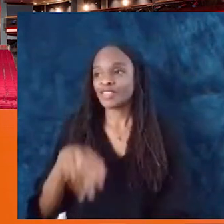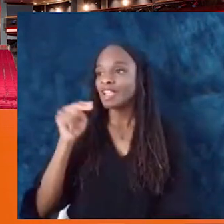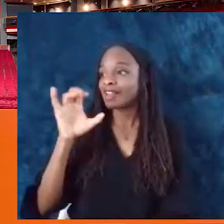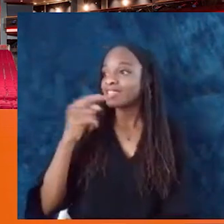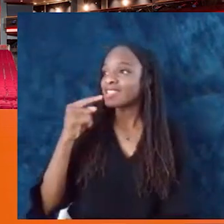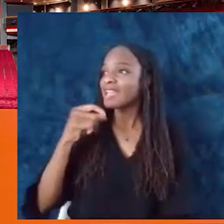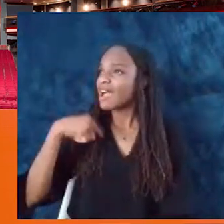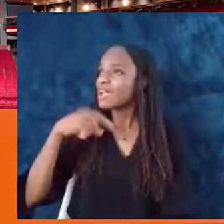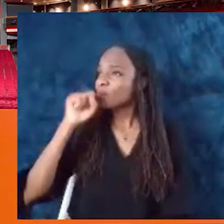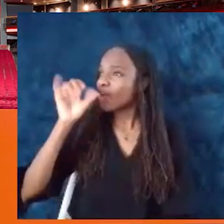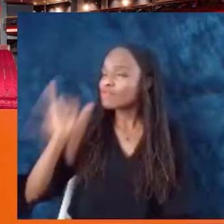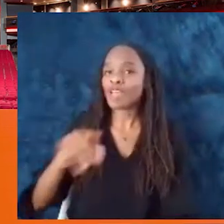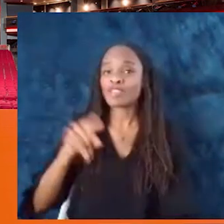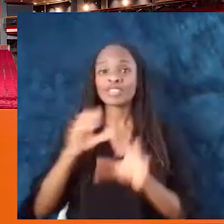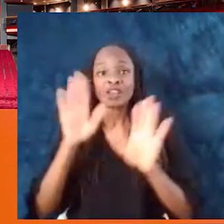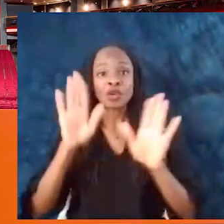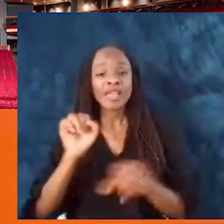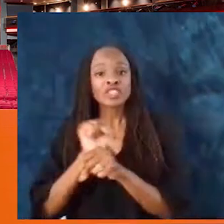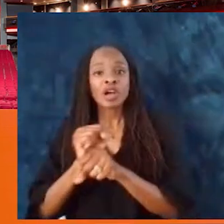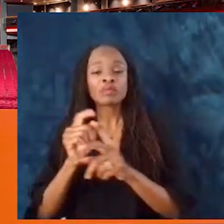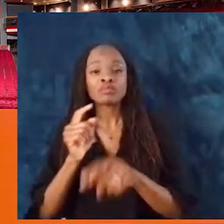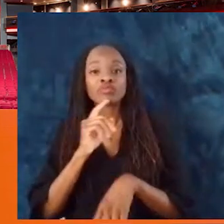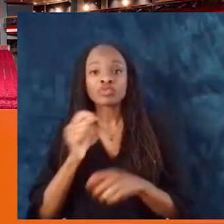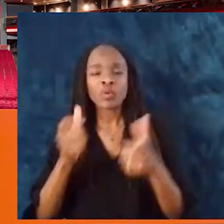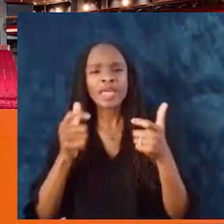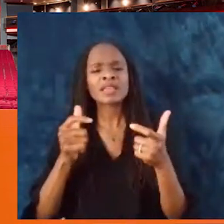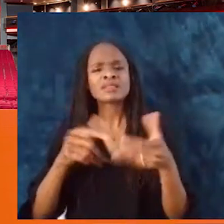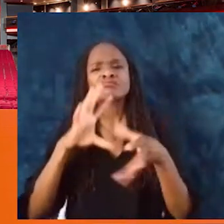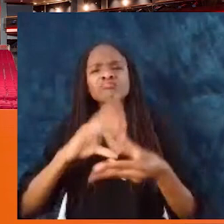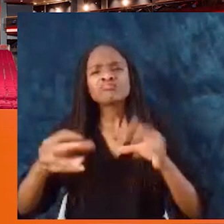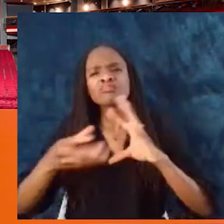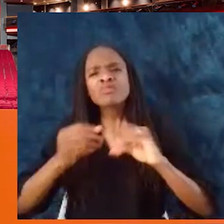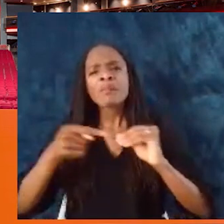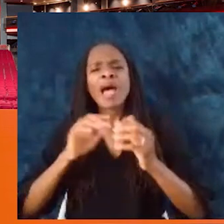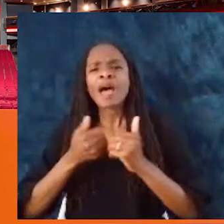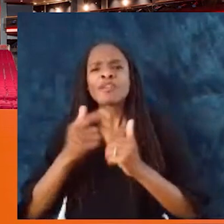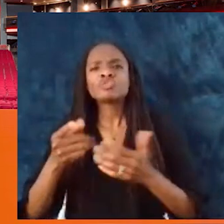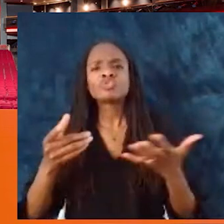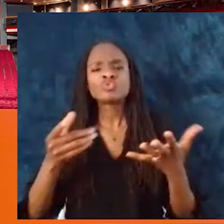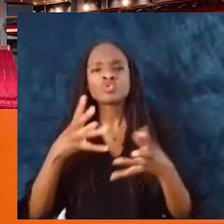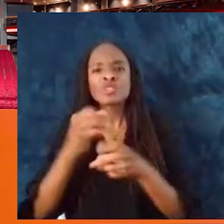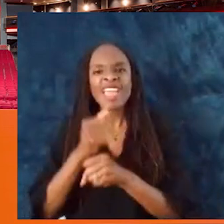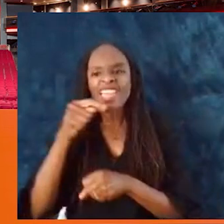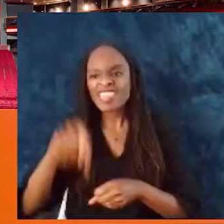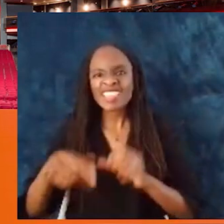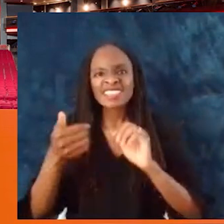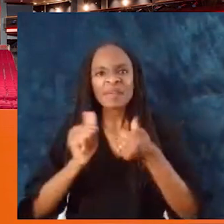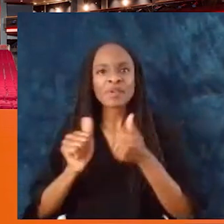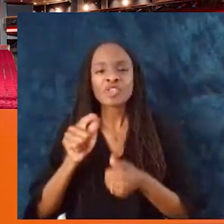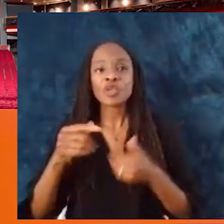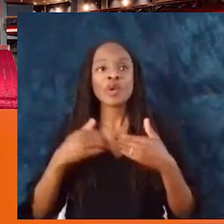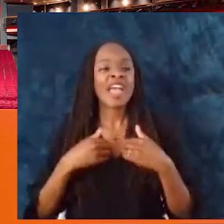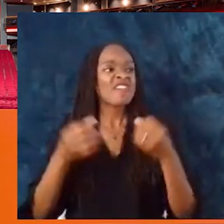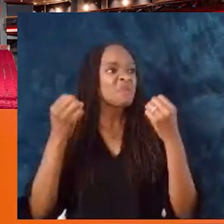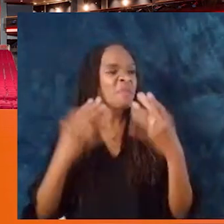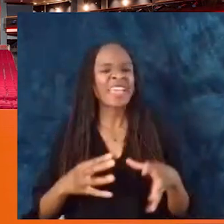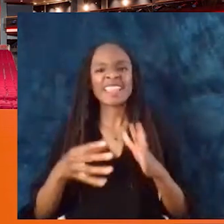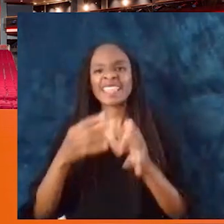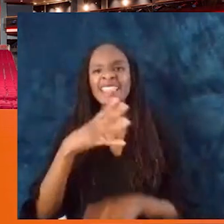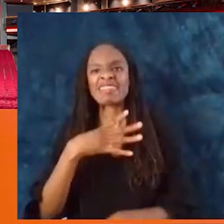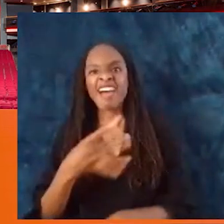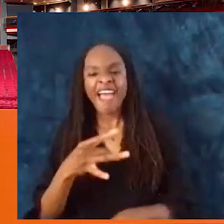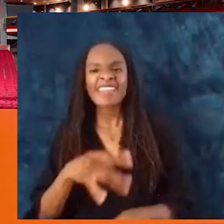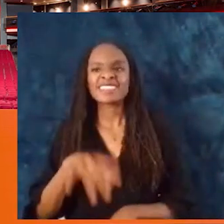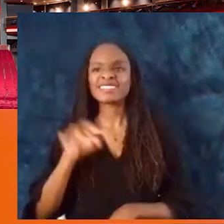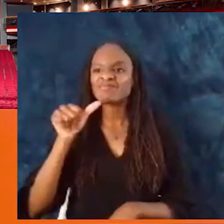love it. Well, you guys did a great job. Real quick though, tell us about, how did you get this campaign? You guys got a lot of likes, a lot of views.